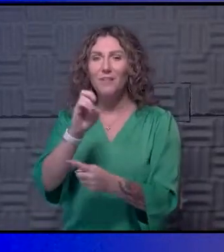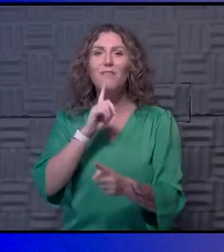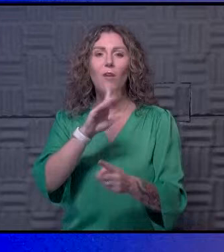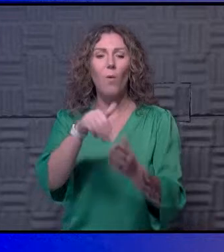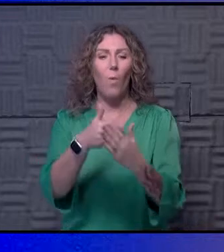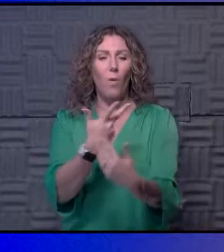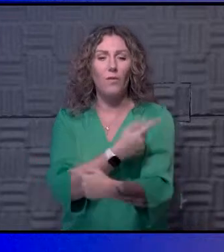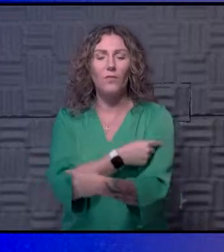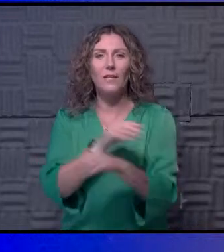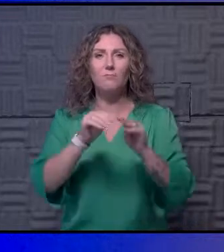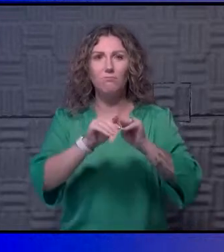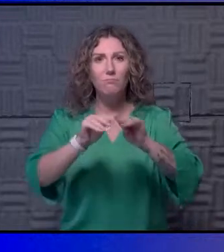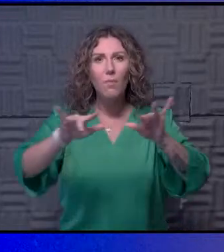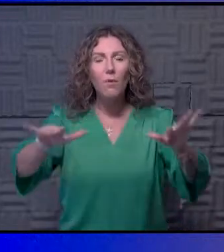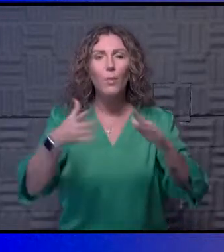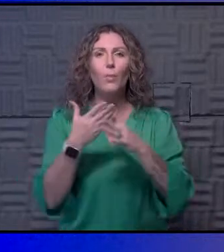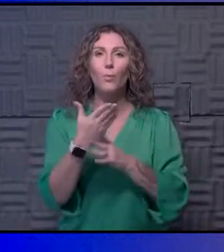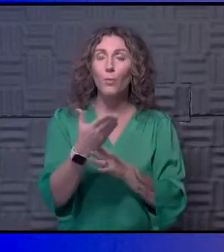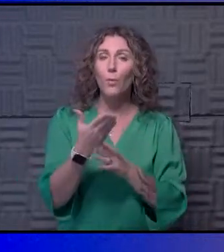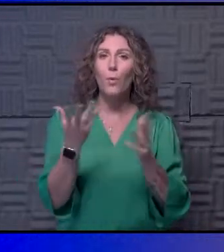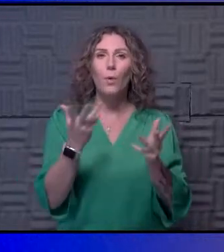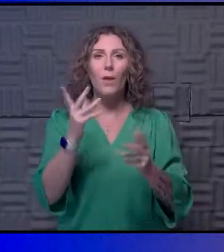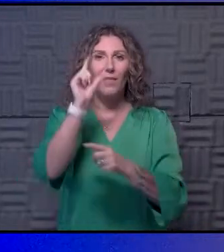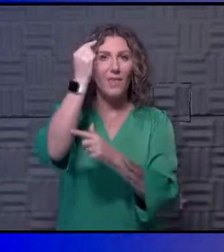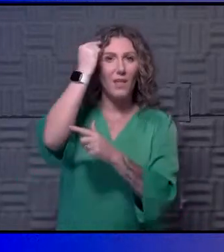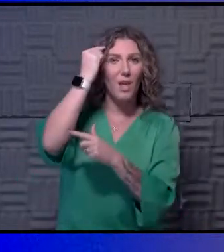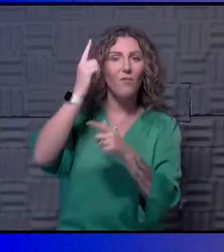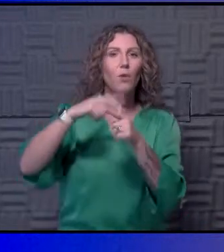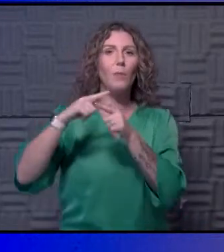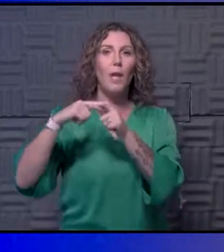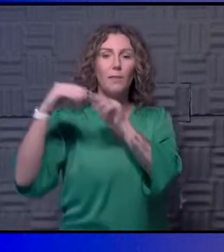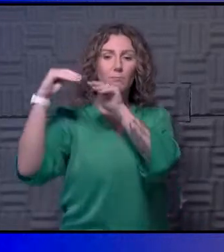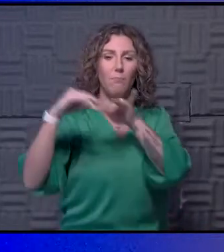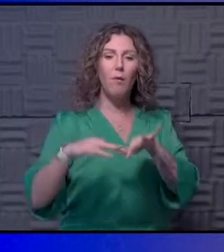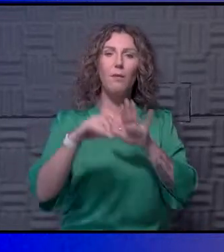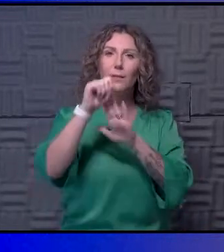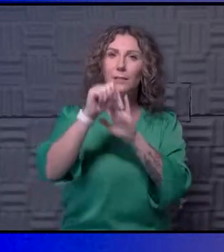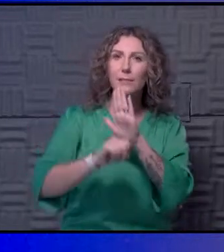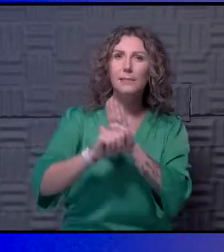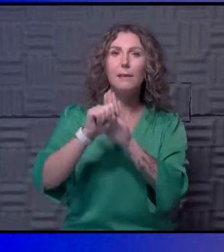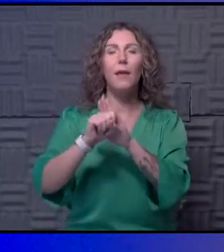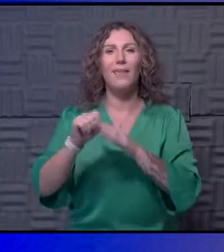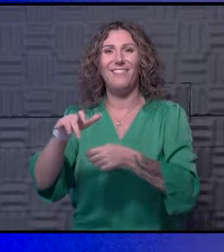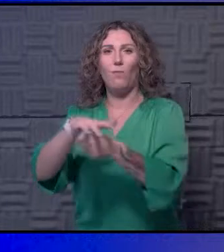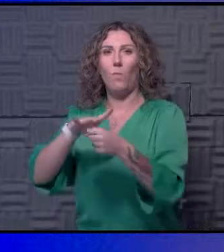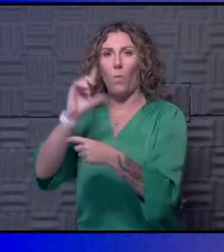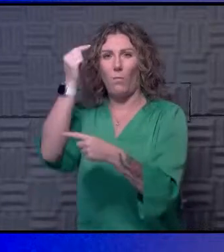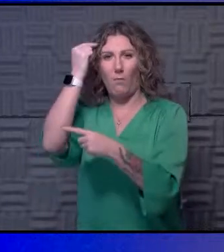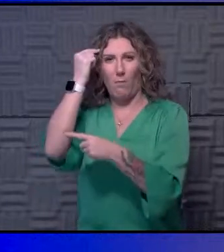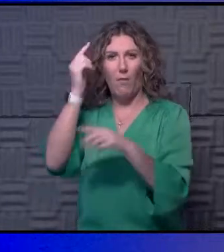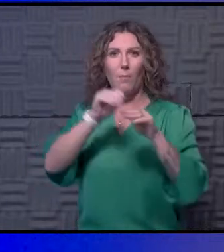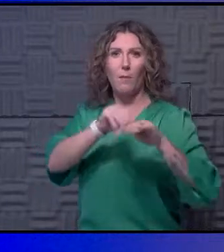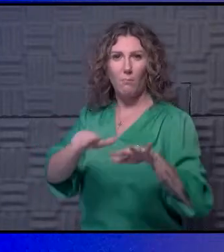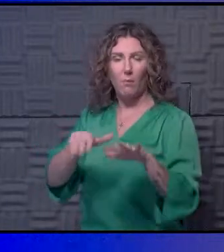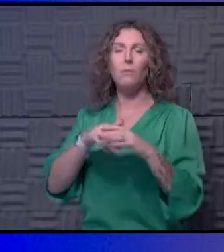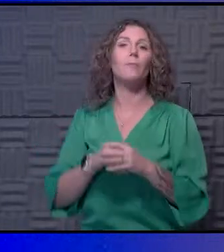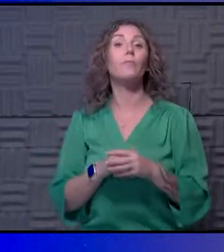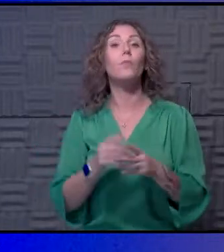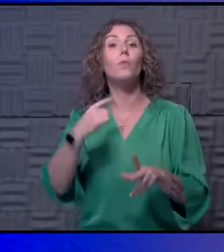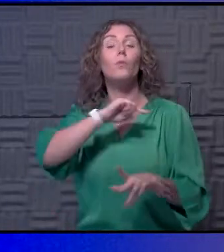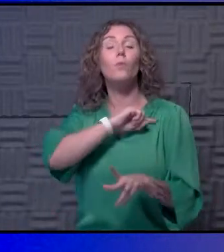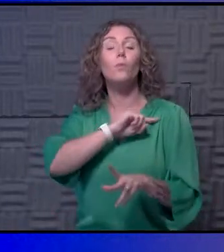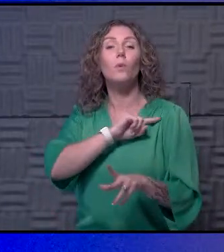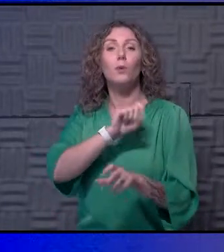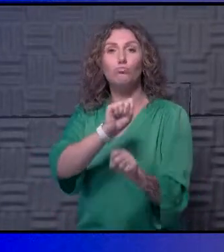vaccines right now are distributed through the government and then down to the state level government. So we are working with them.